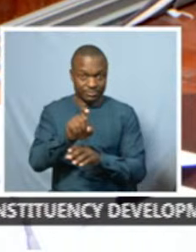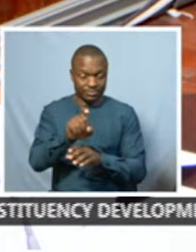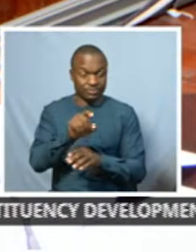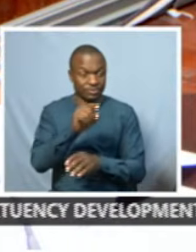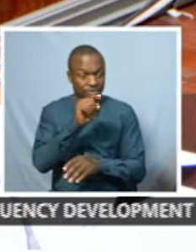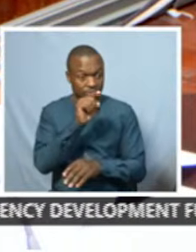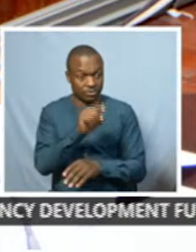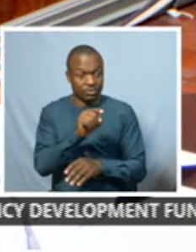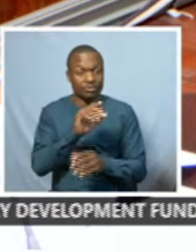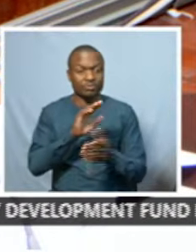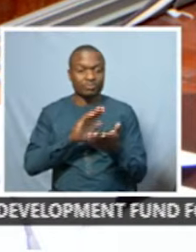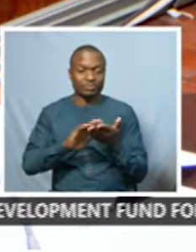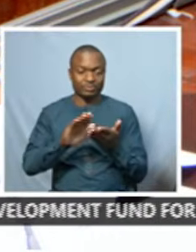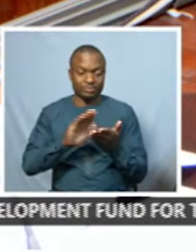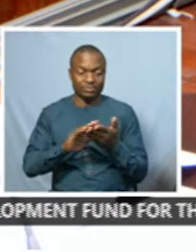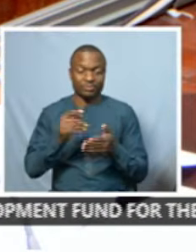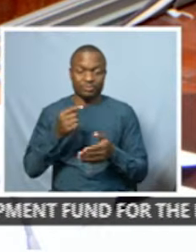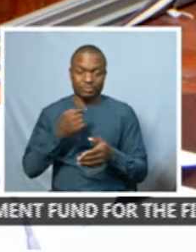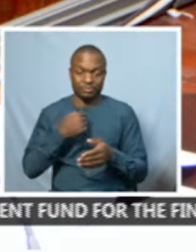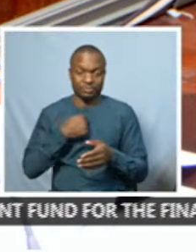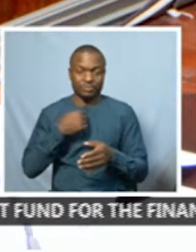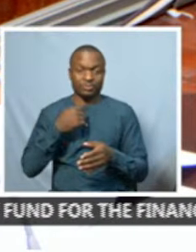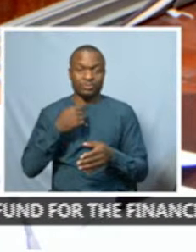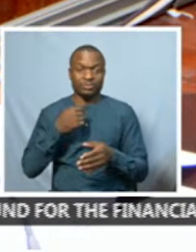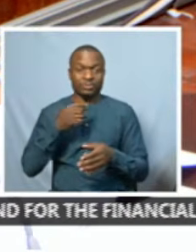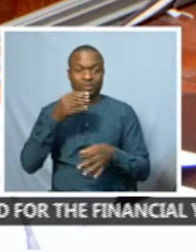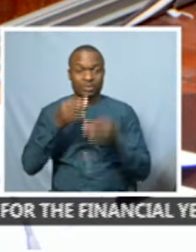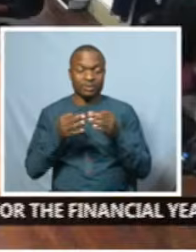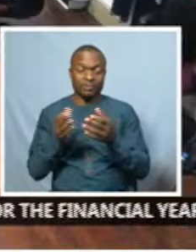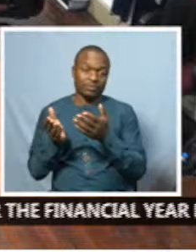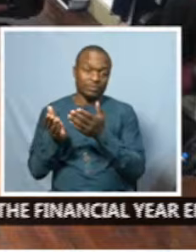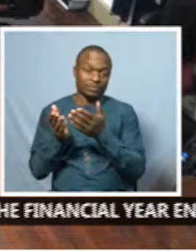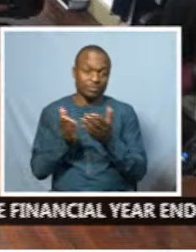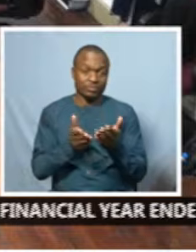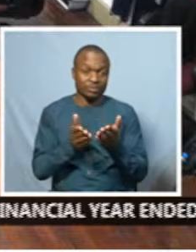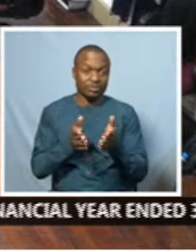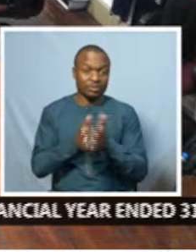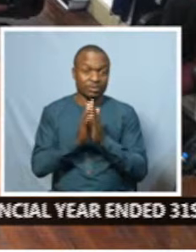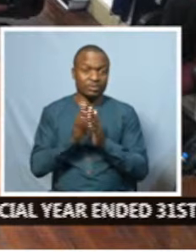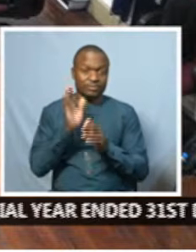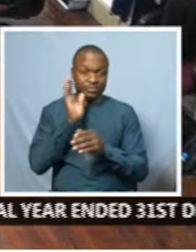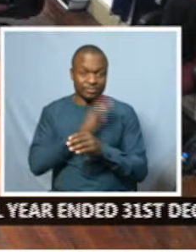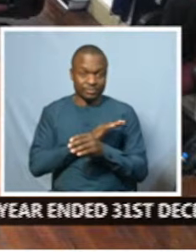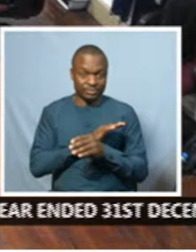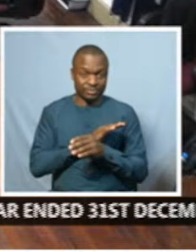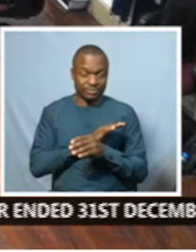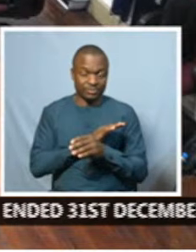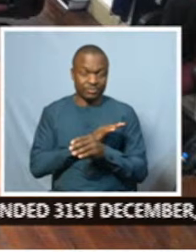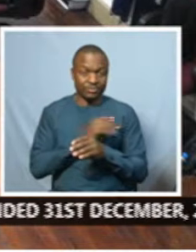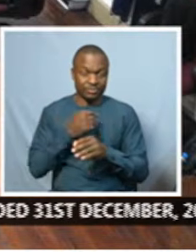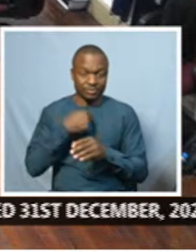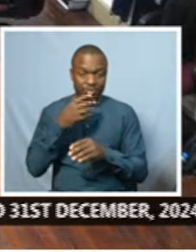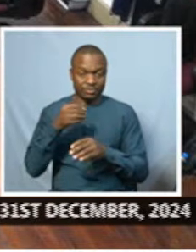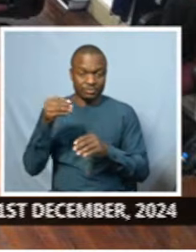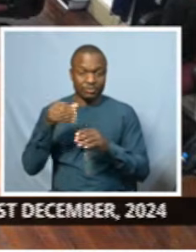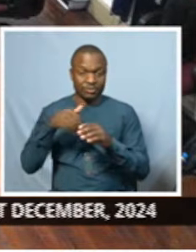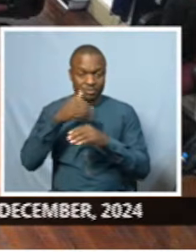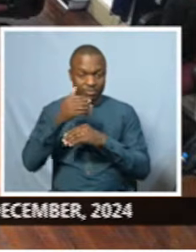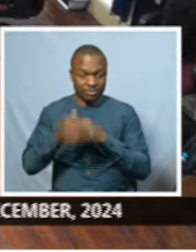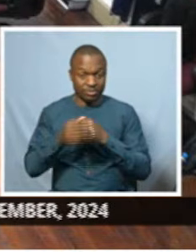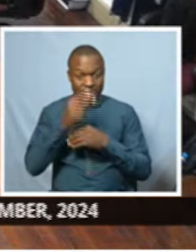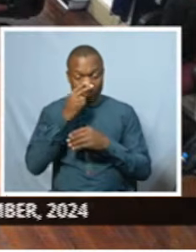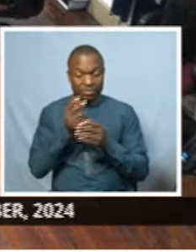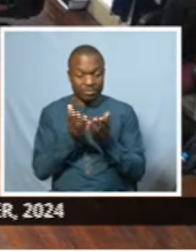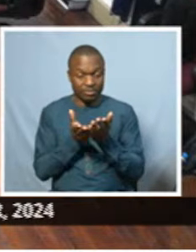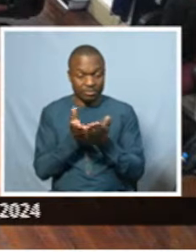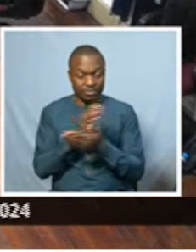You will forgive me in case it was raised because I had stepped out for a second. Chairman, when you look at their page